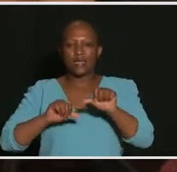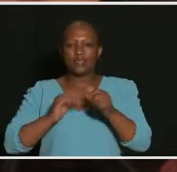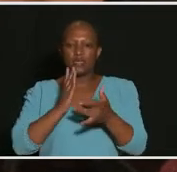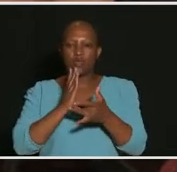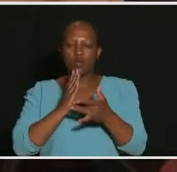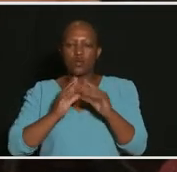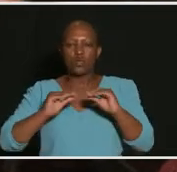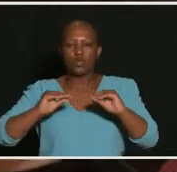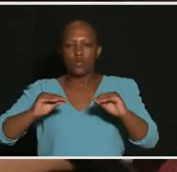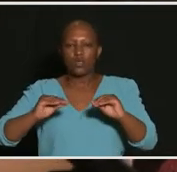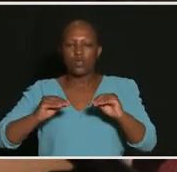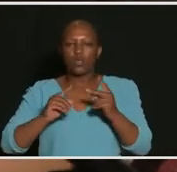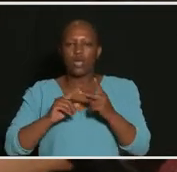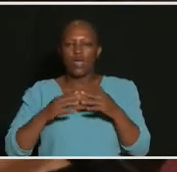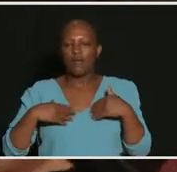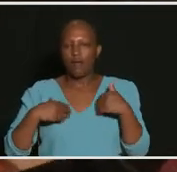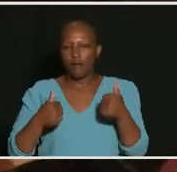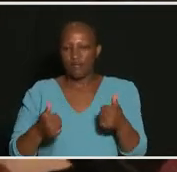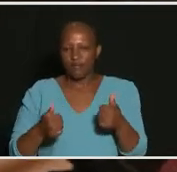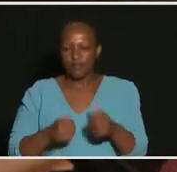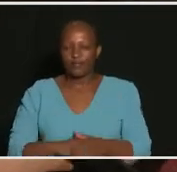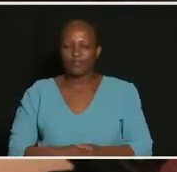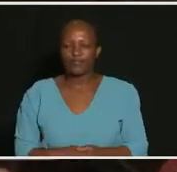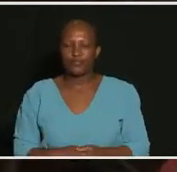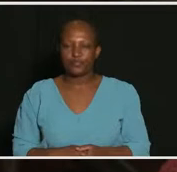education and health